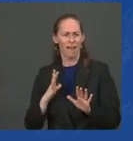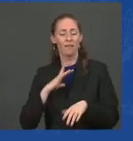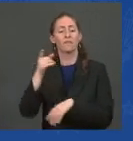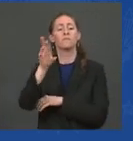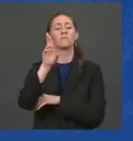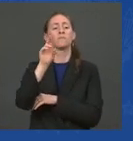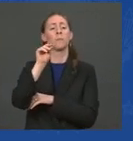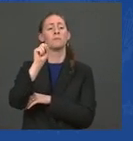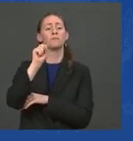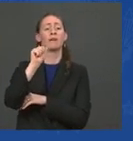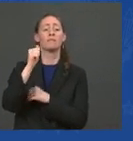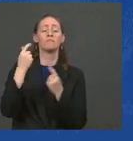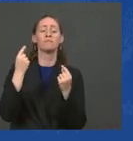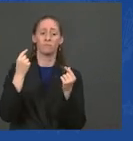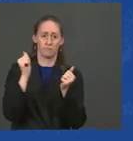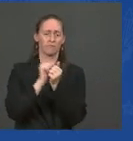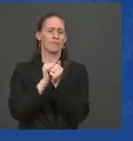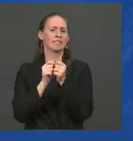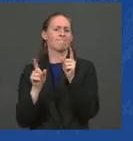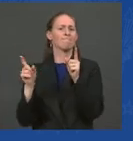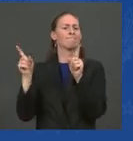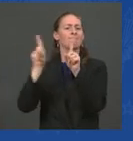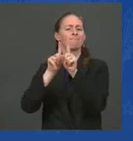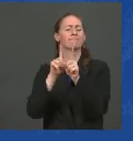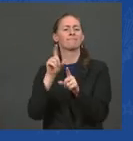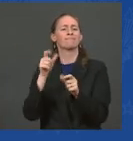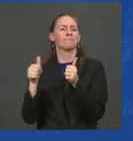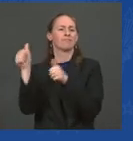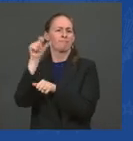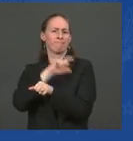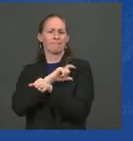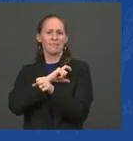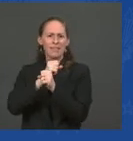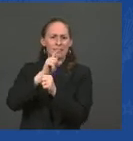honestly. And